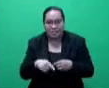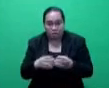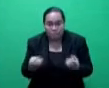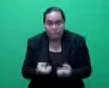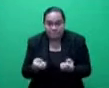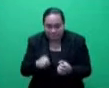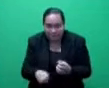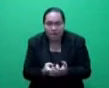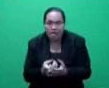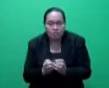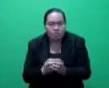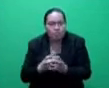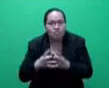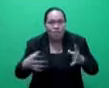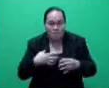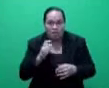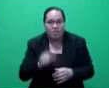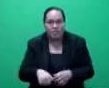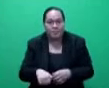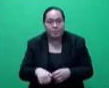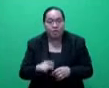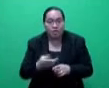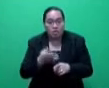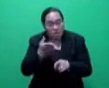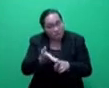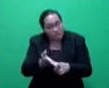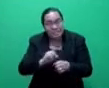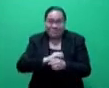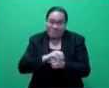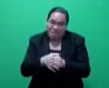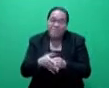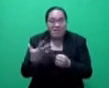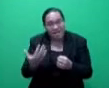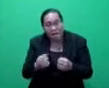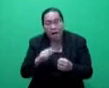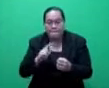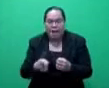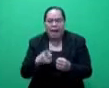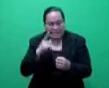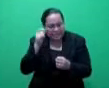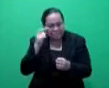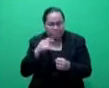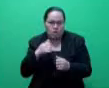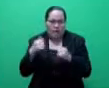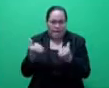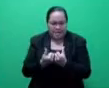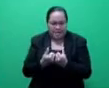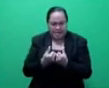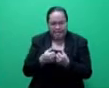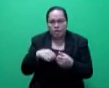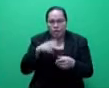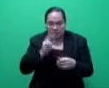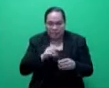Amid the economic uncertainty of COVID-19, I think we can all agree these steps to streamline Fijian